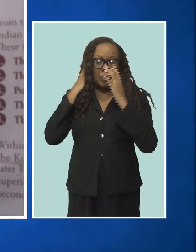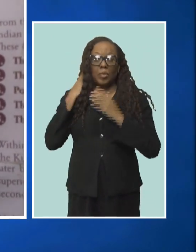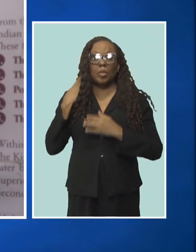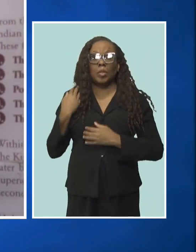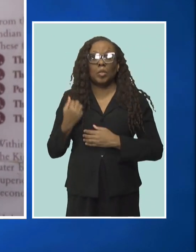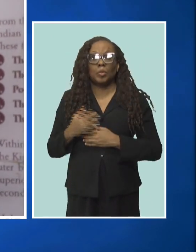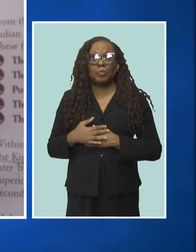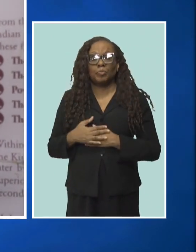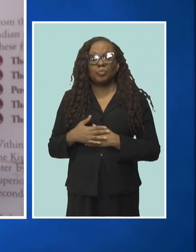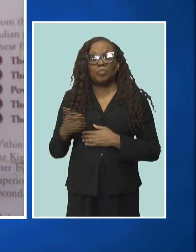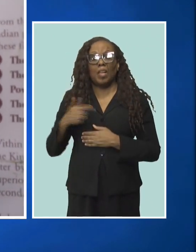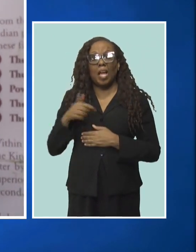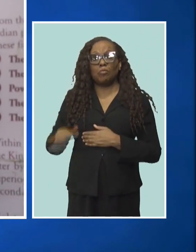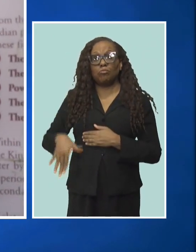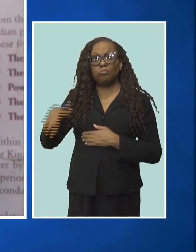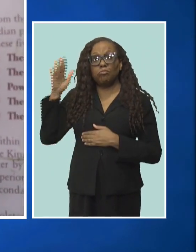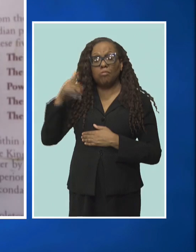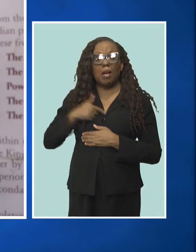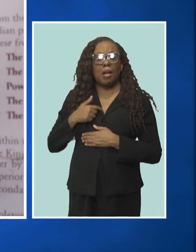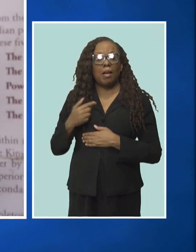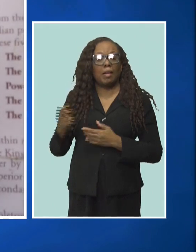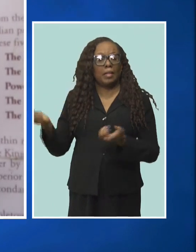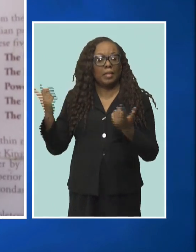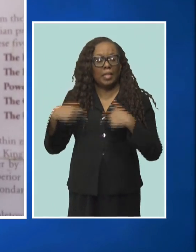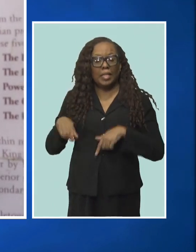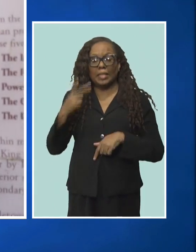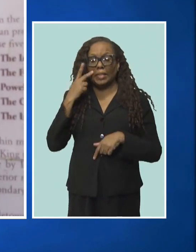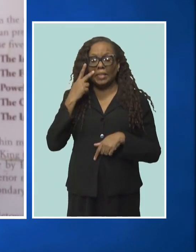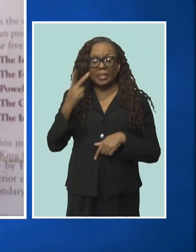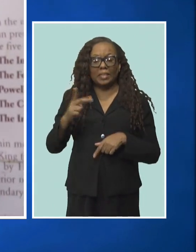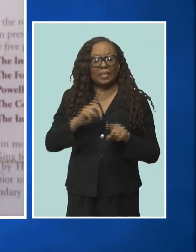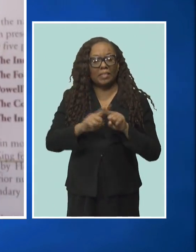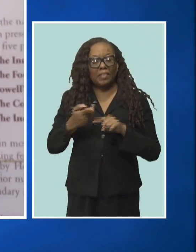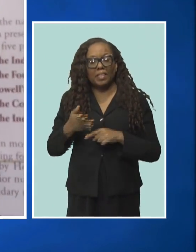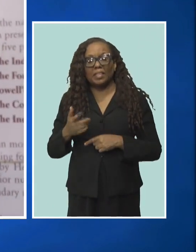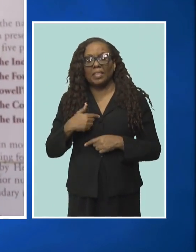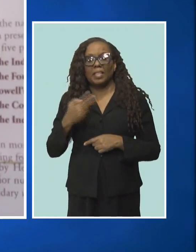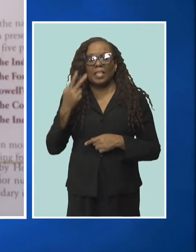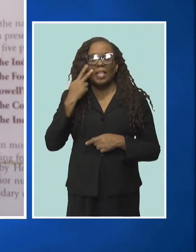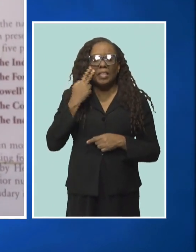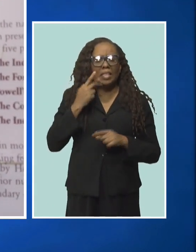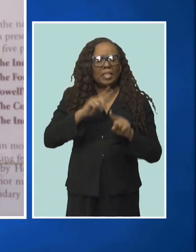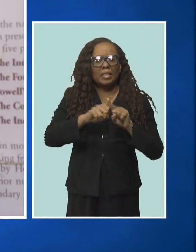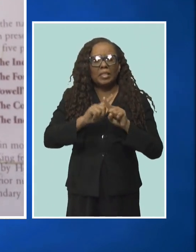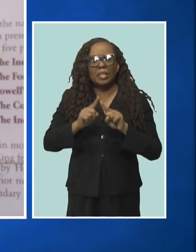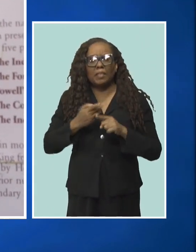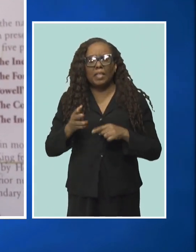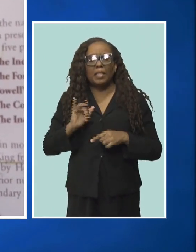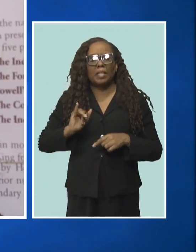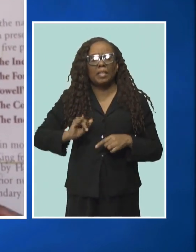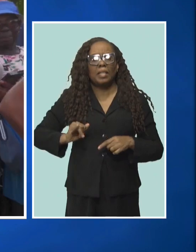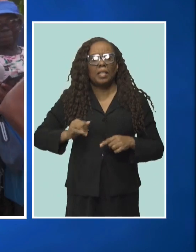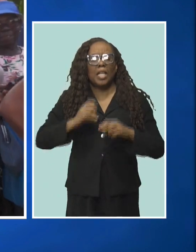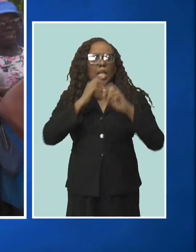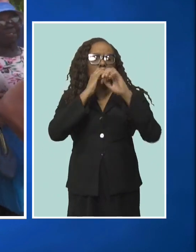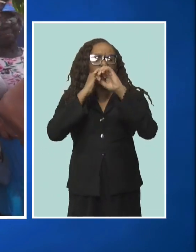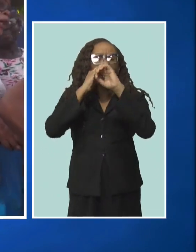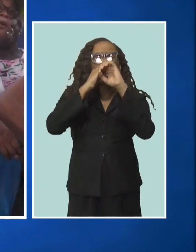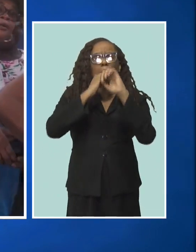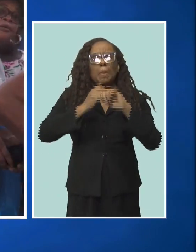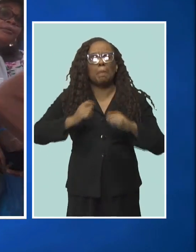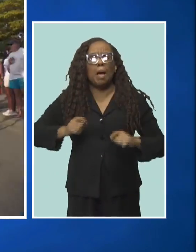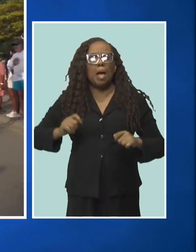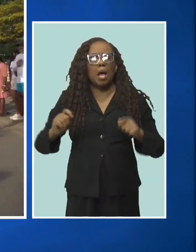Festival just to see things like that. Back then it was the donkey mask and the top band. So you know what, the du Flicky now keep that culture